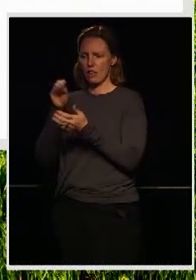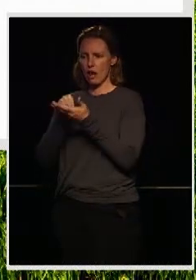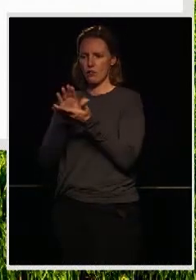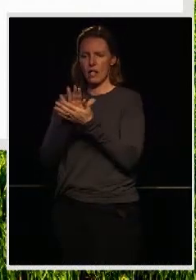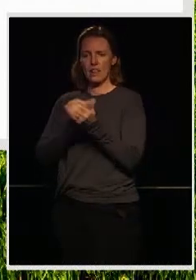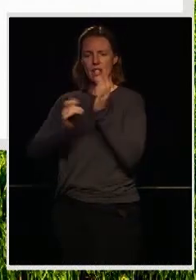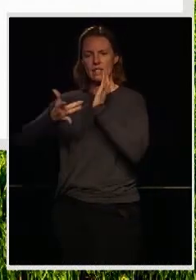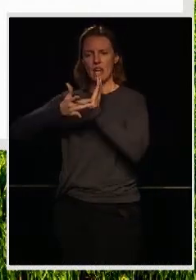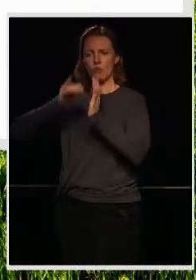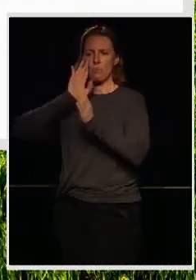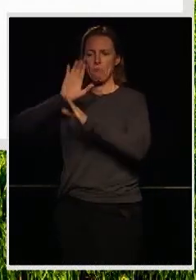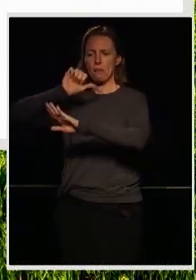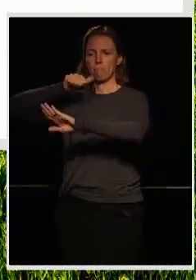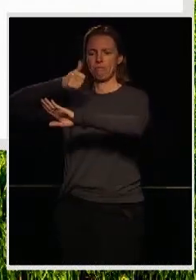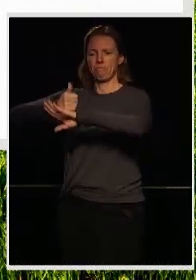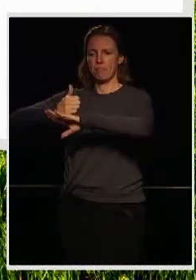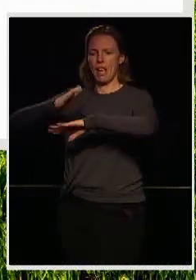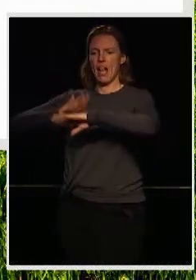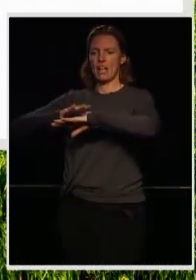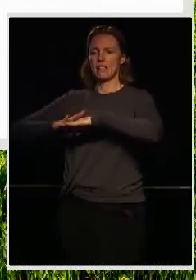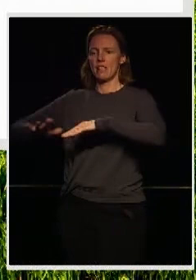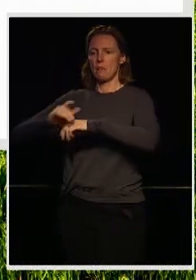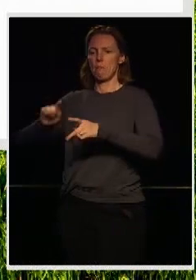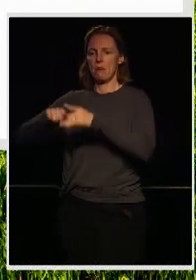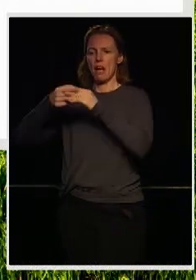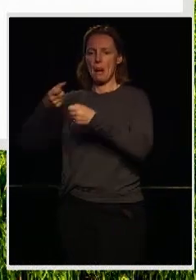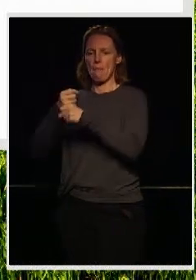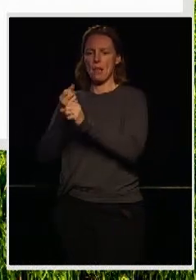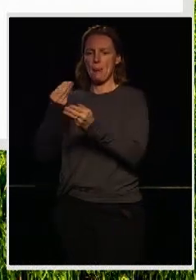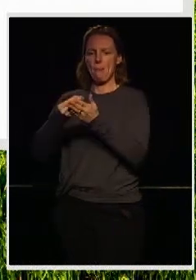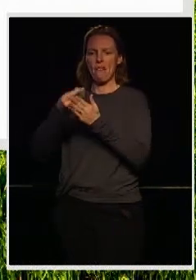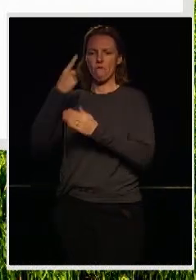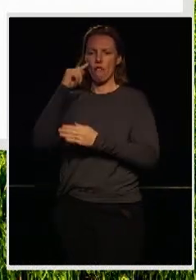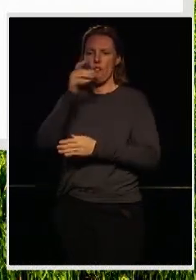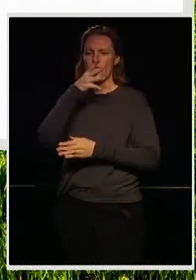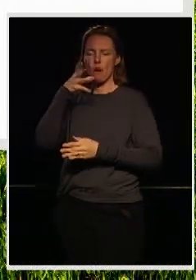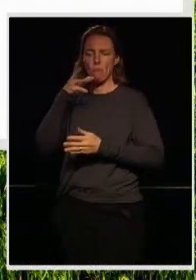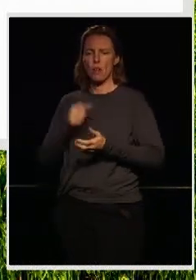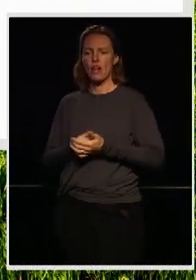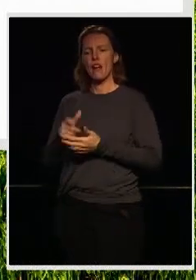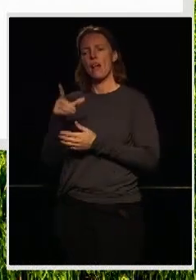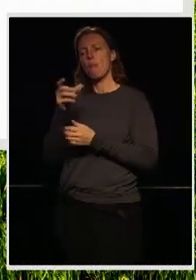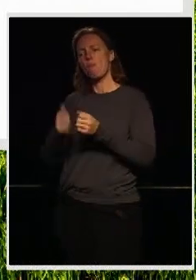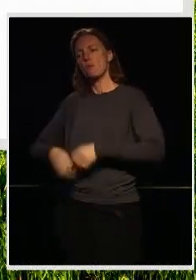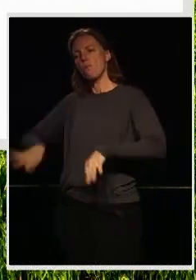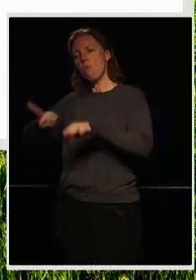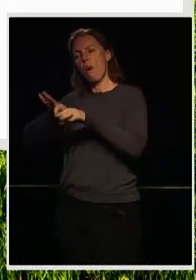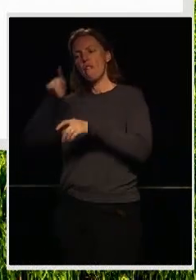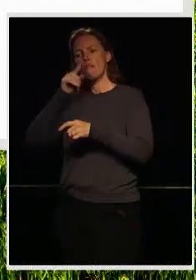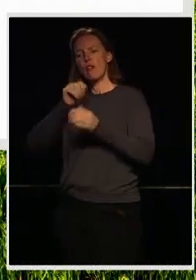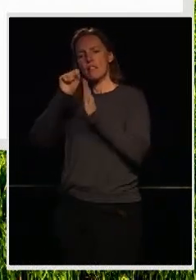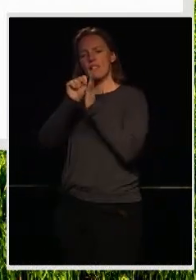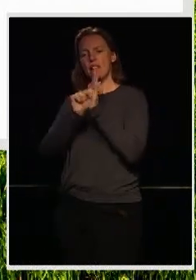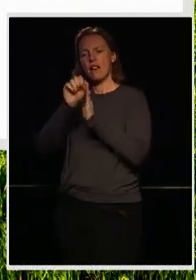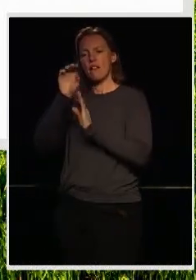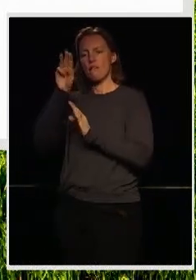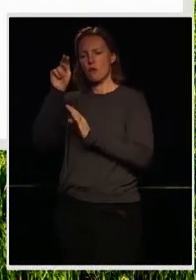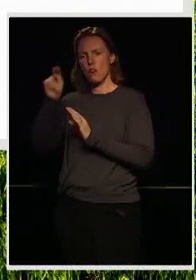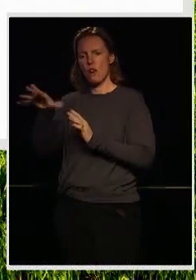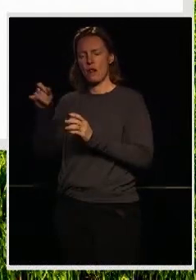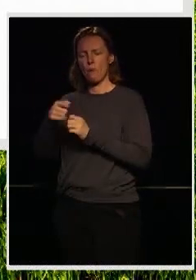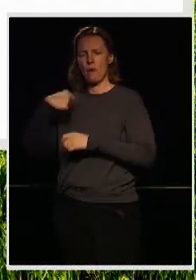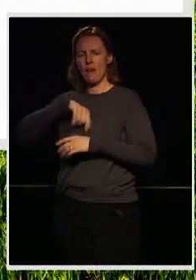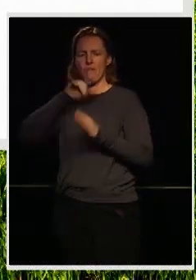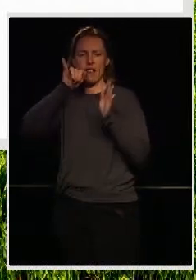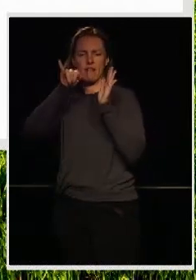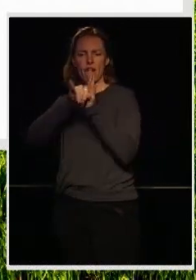be installed on site and begin making money for the farmer. Most importantly, for the state of New York, AgriWater has